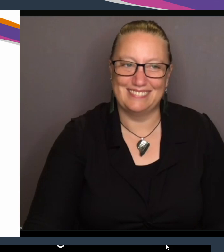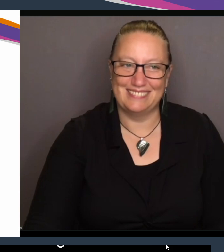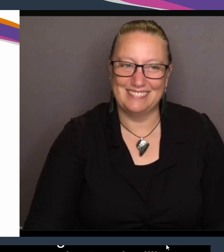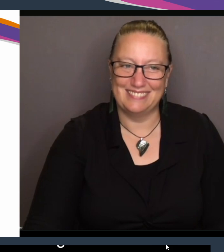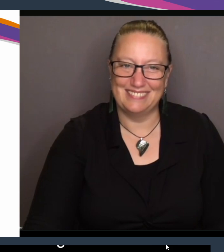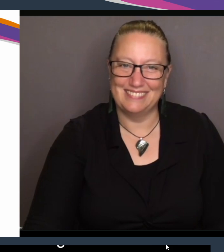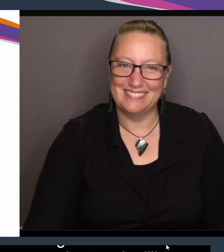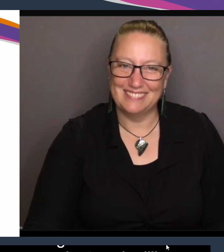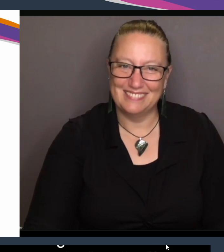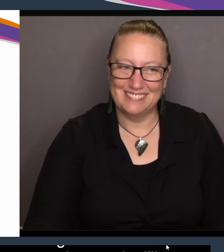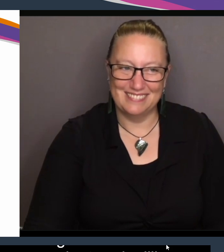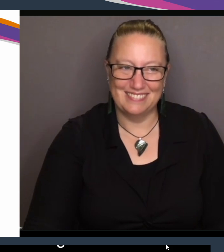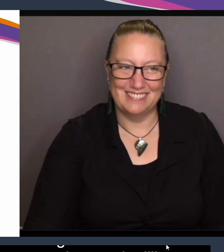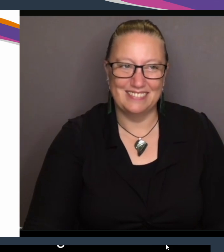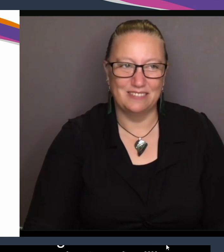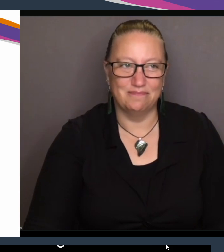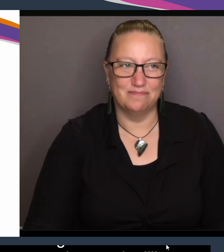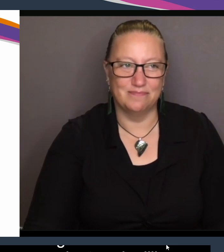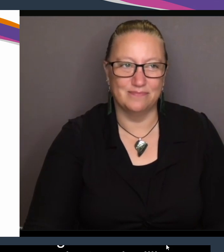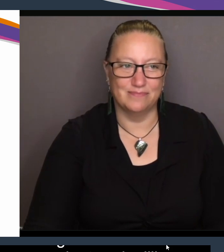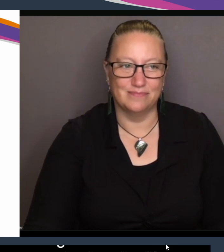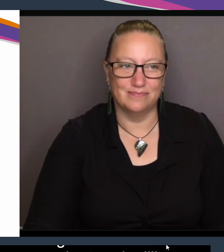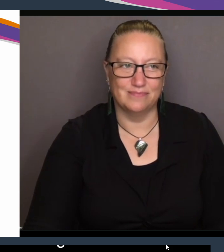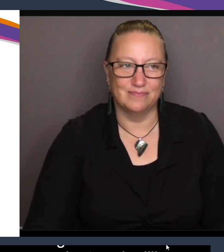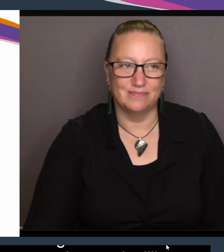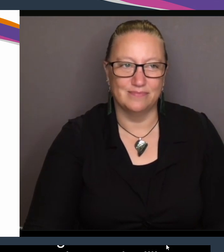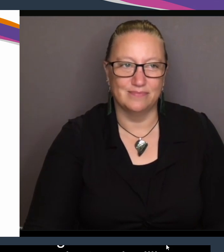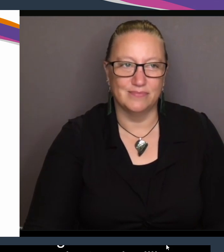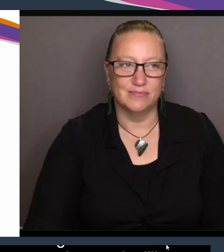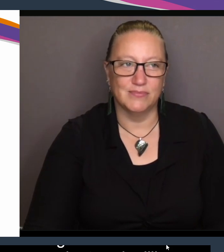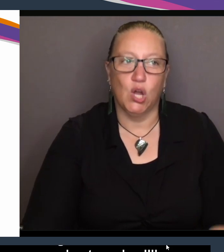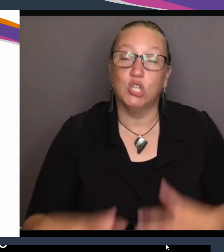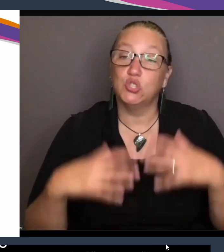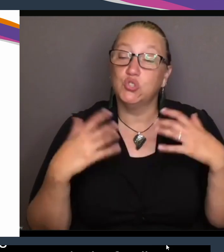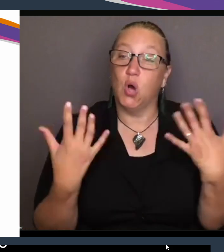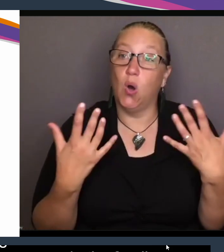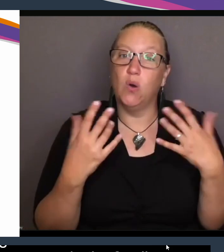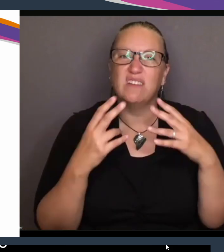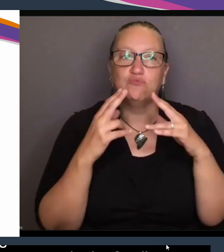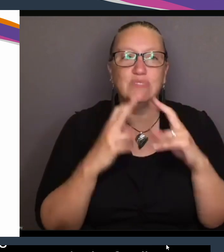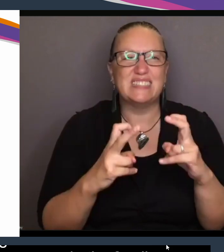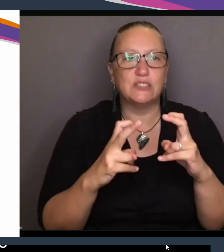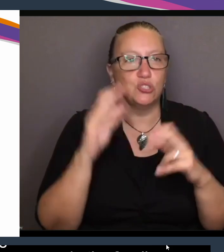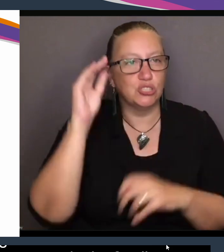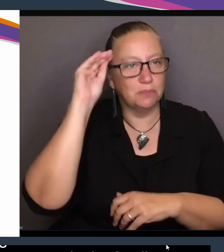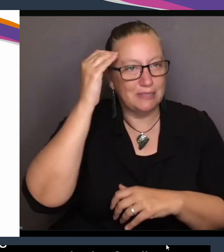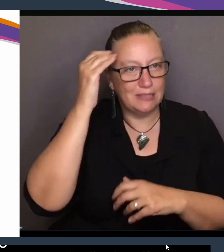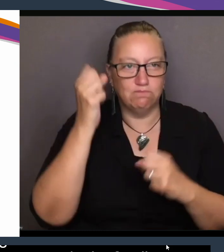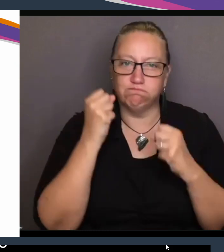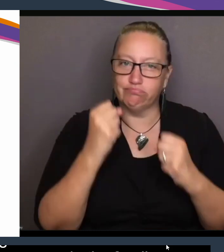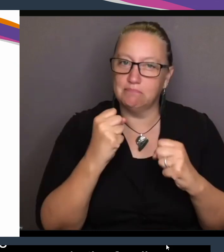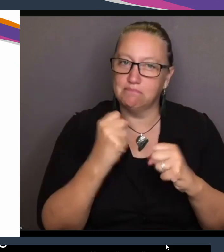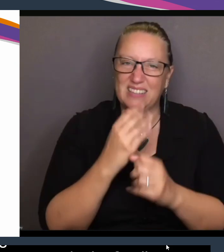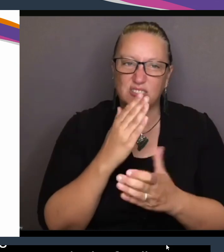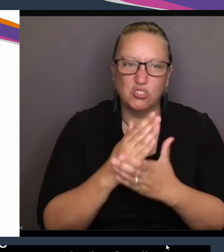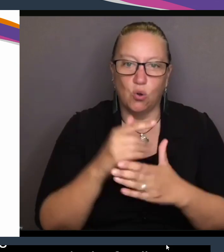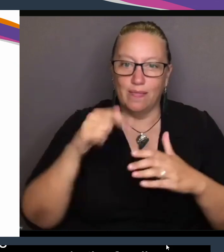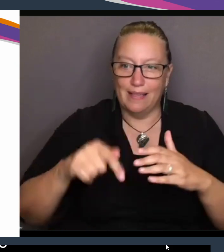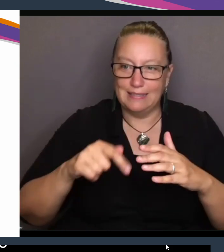So, the Research Committee has played a critical role in ensuring this funding round is robust, independent and